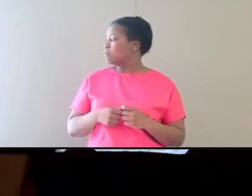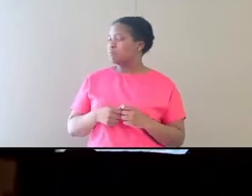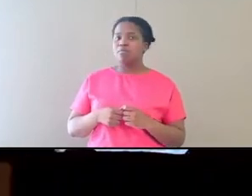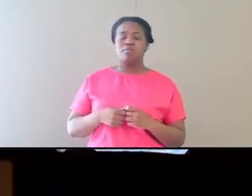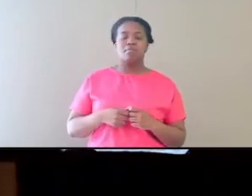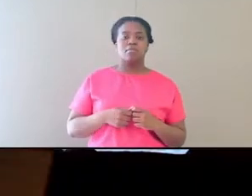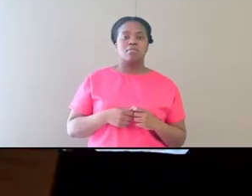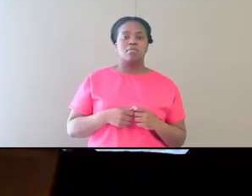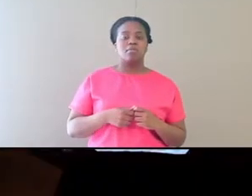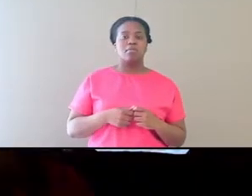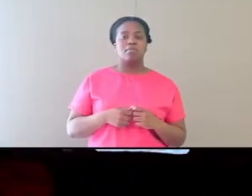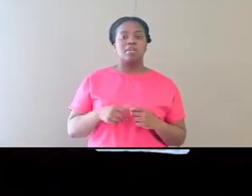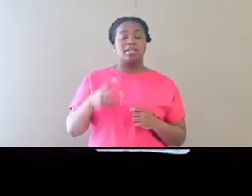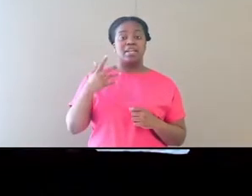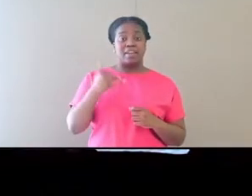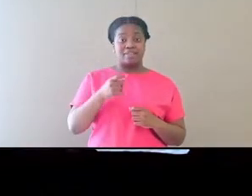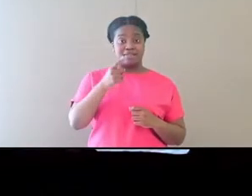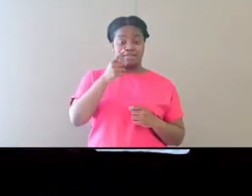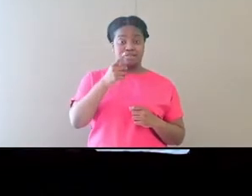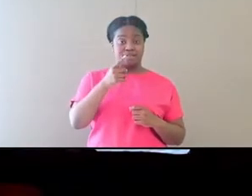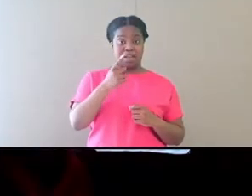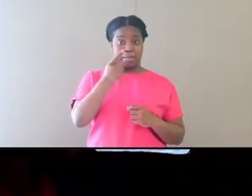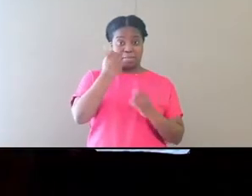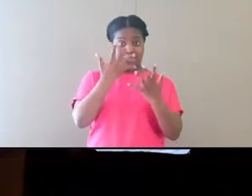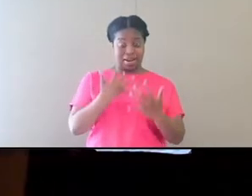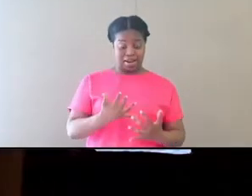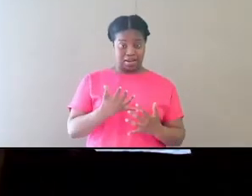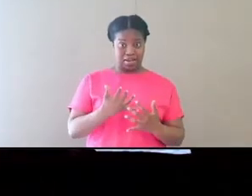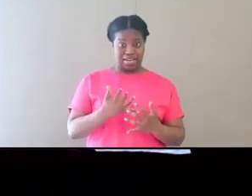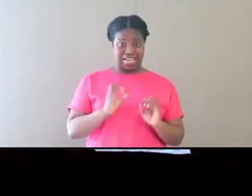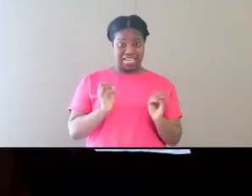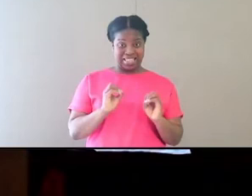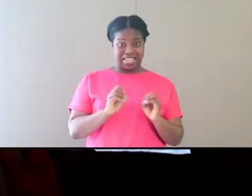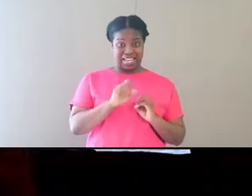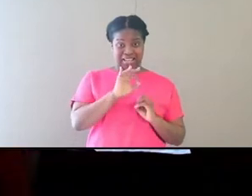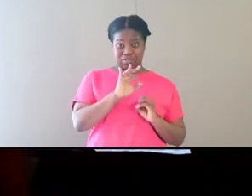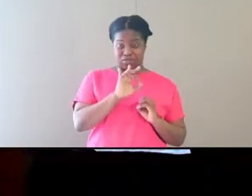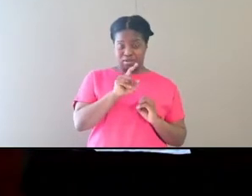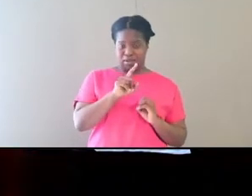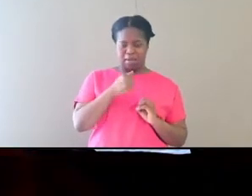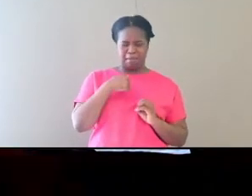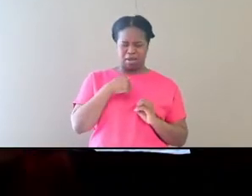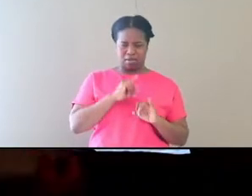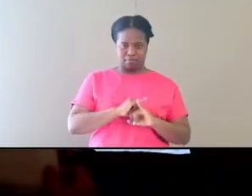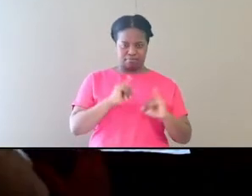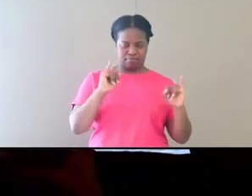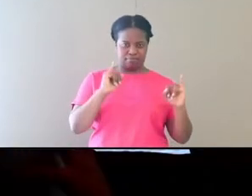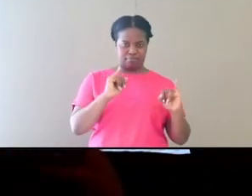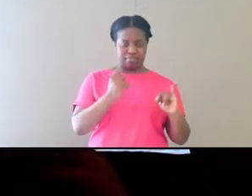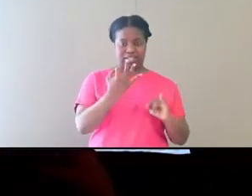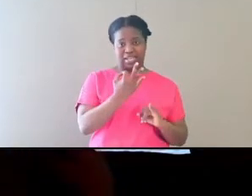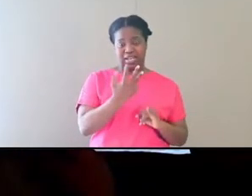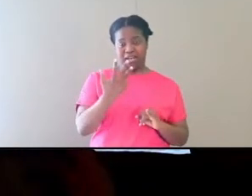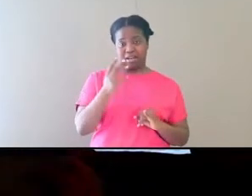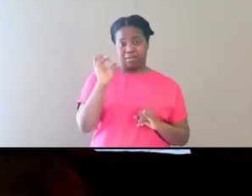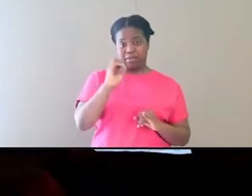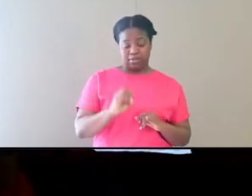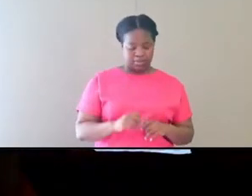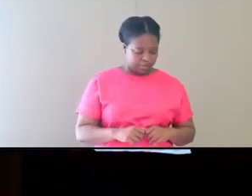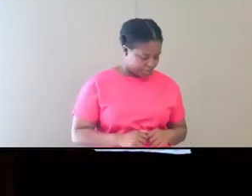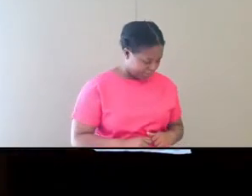So without disaster relief, that poverty rate for children, that food poverty rate, shot up to 39%. That's massive.